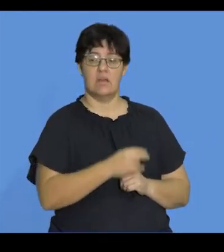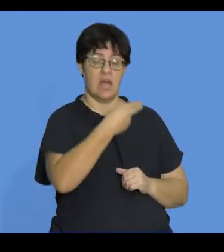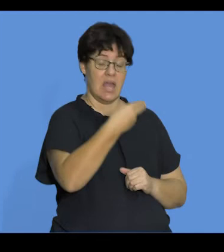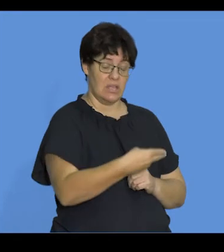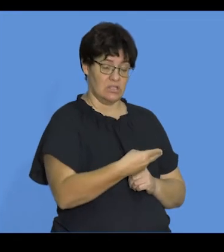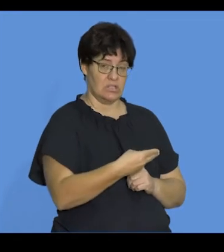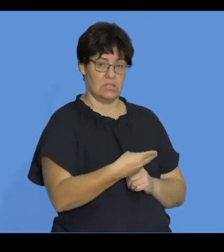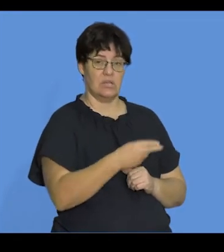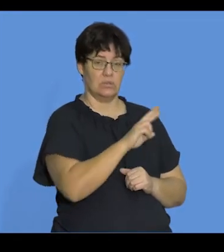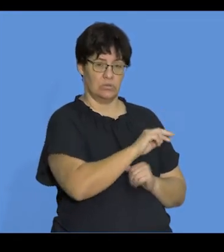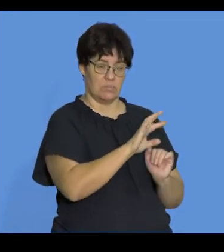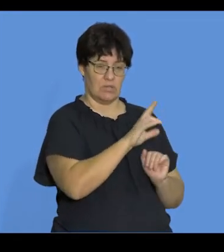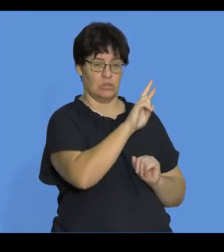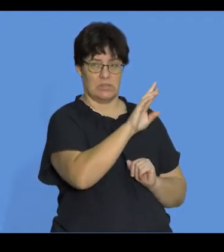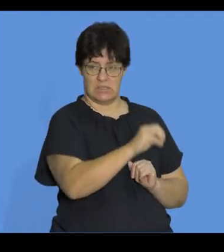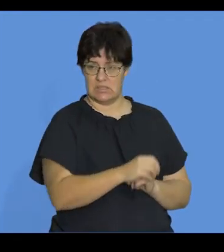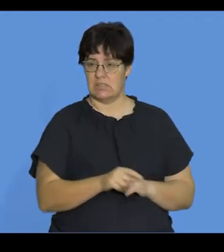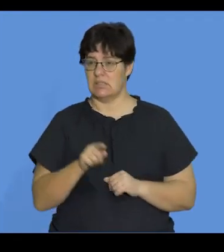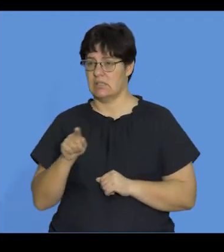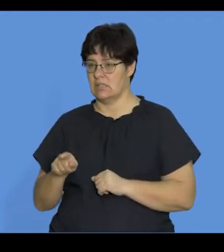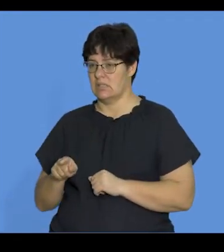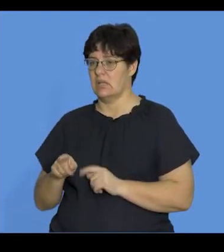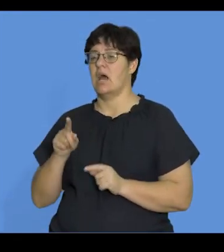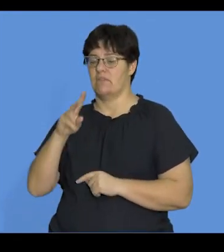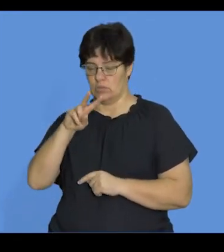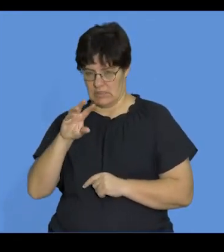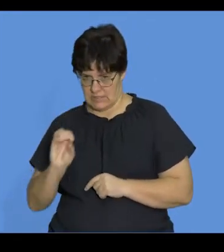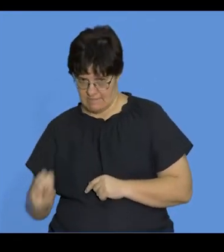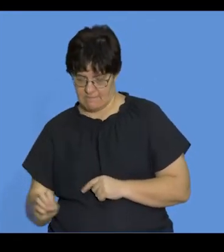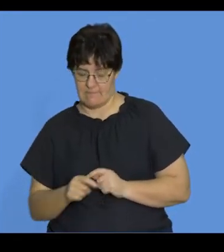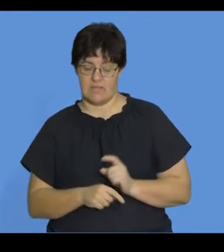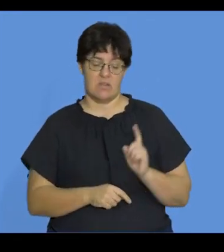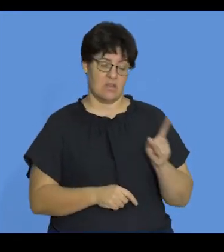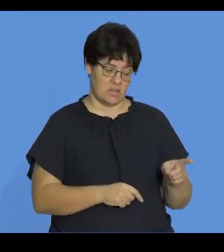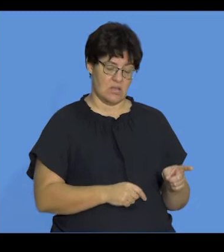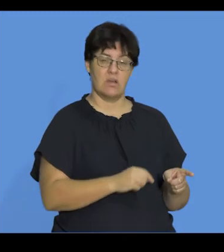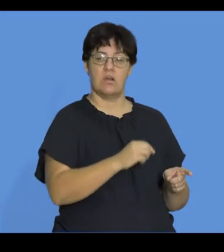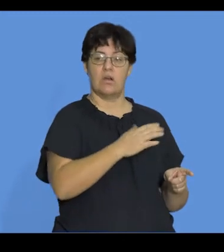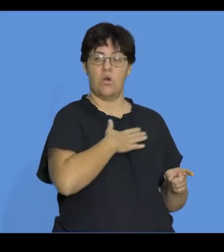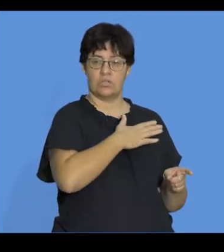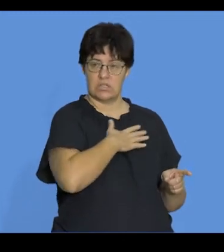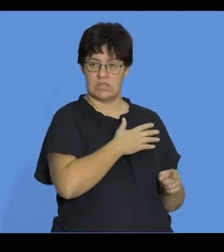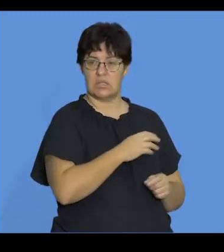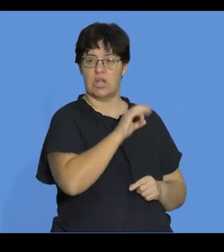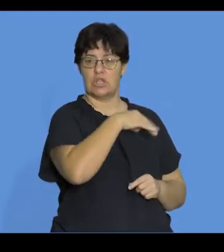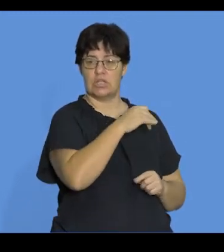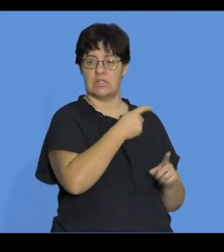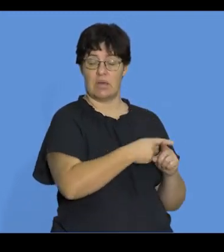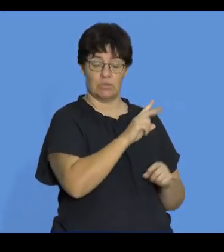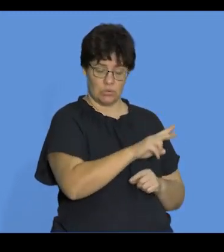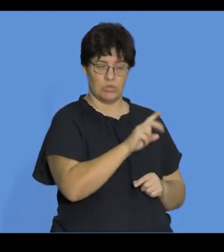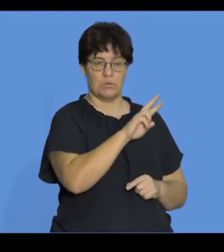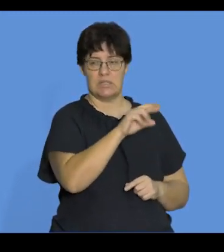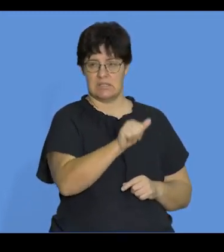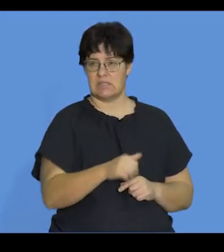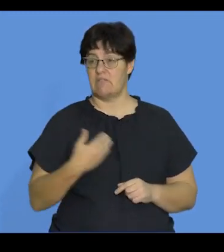Hydrogen, 2 times 10, that gives us 20. We also have 20 on the right. Oxygen, we've got 13 times 2, which is 26. Now,